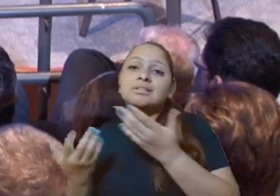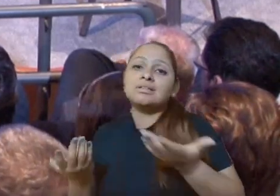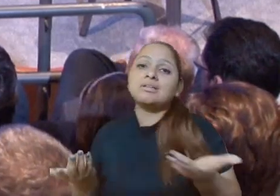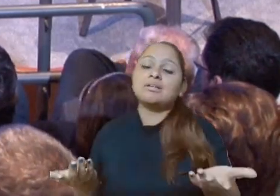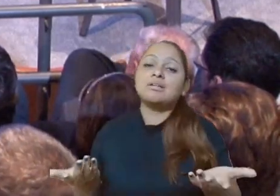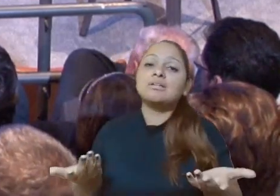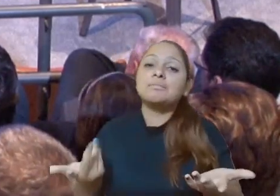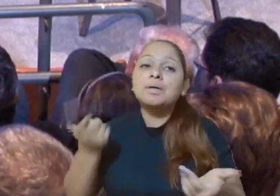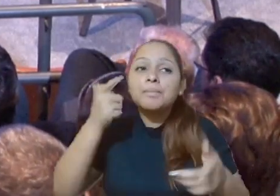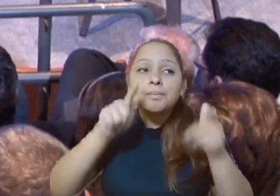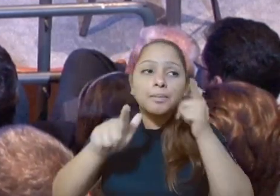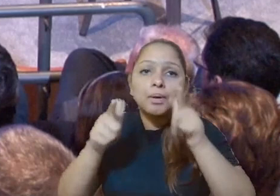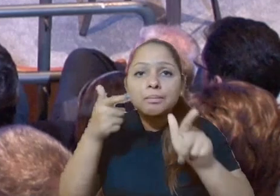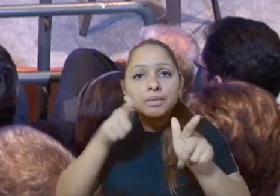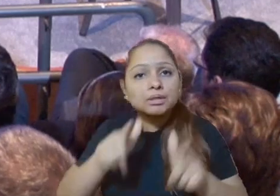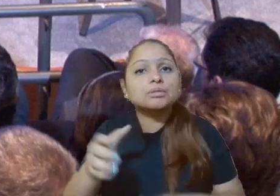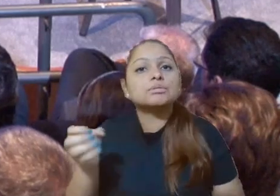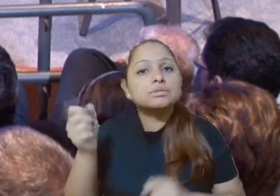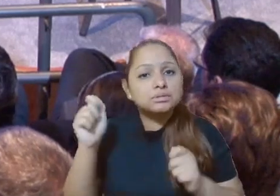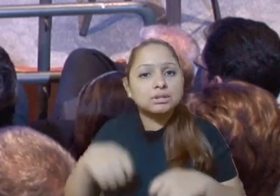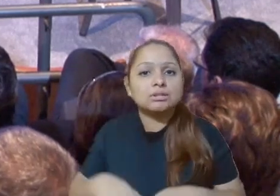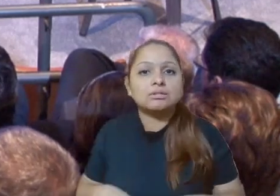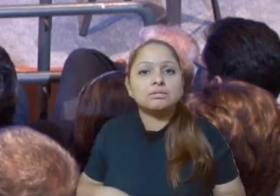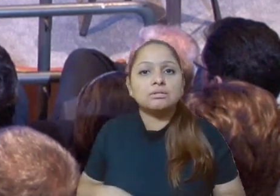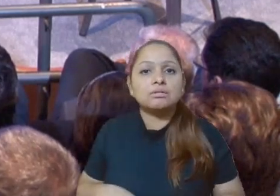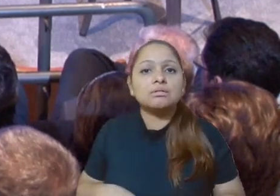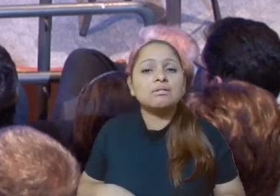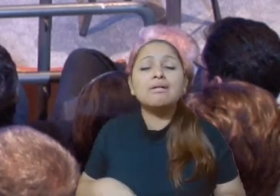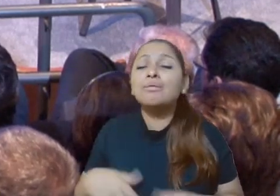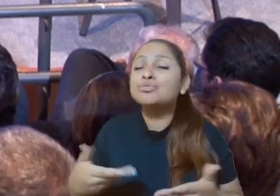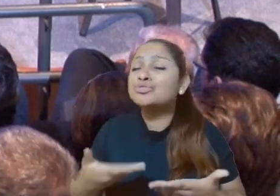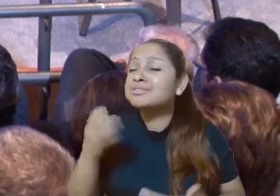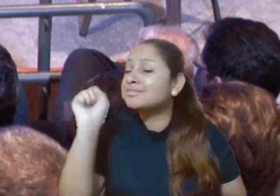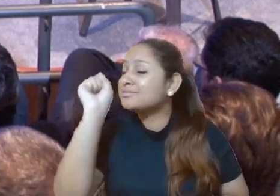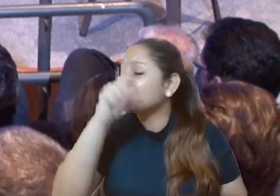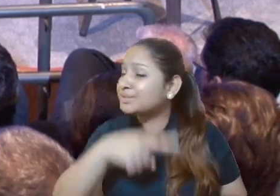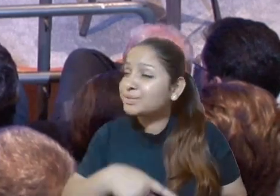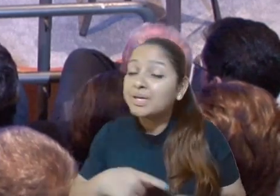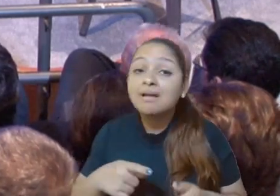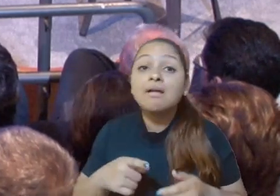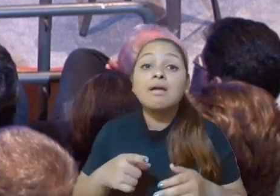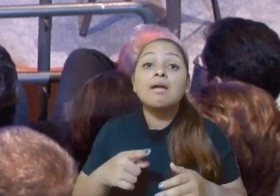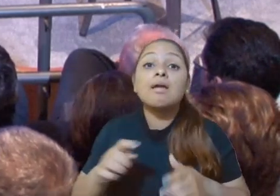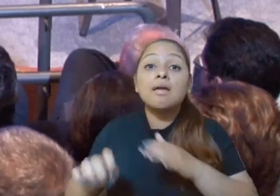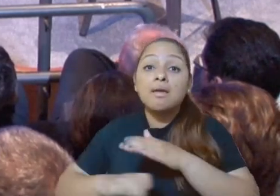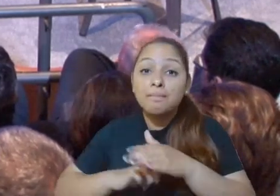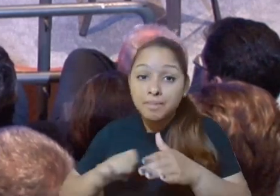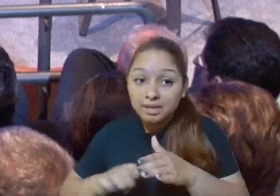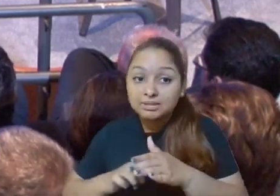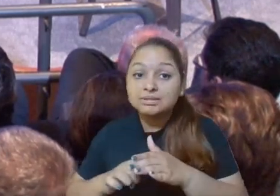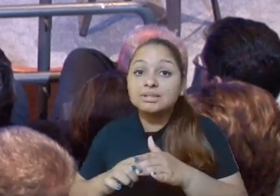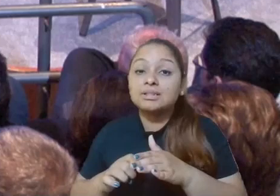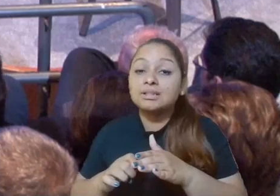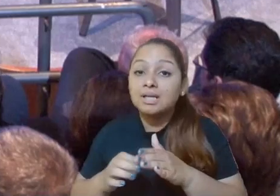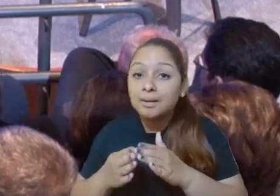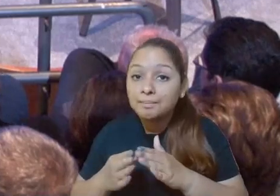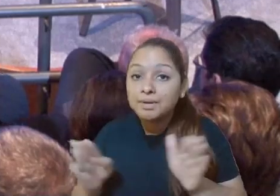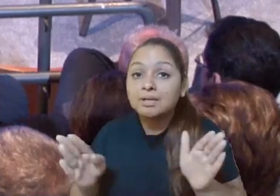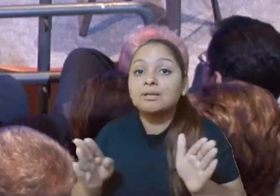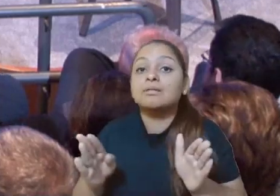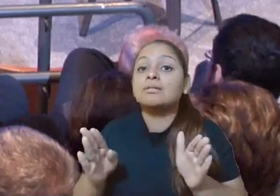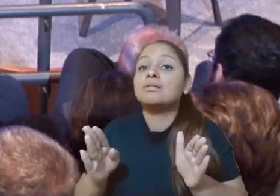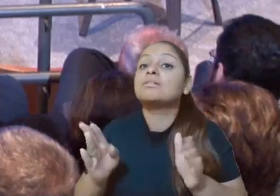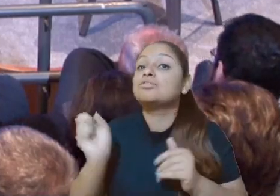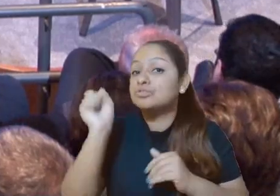good for this innovation system in Brazil. It's really difficult to start a company. It's not that difficult to end a company. It's